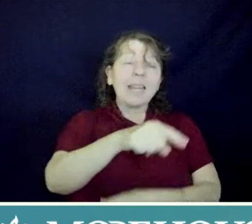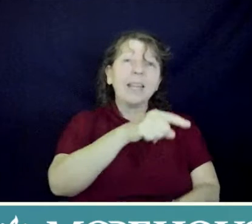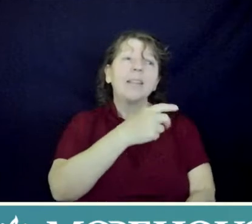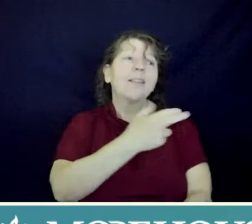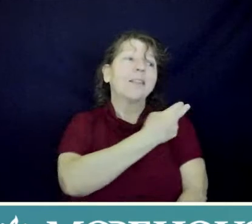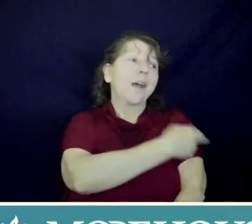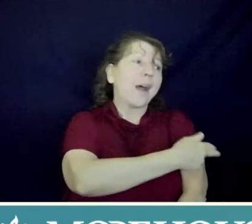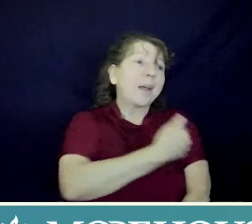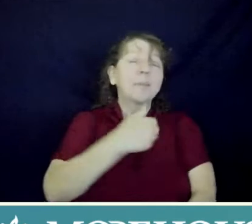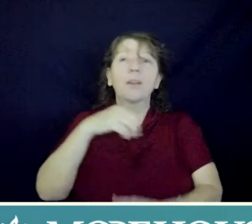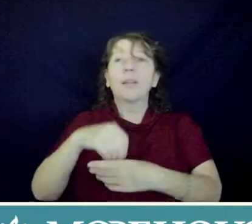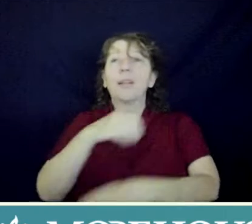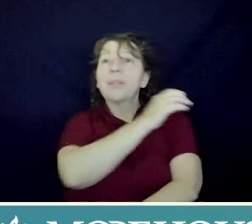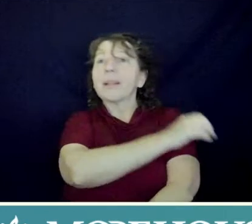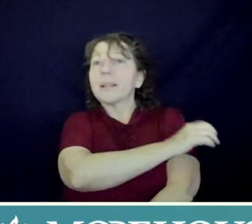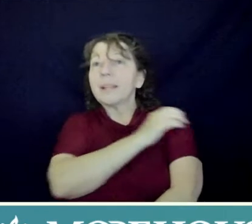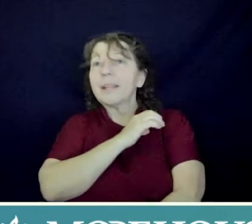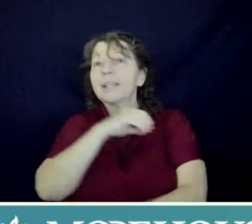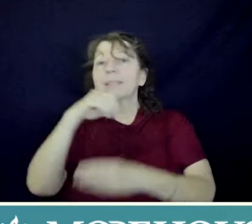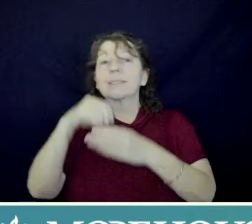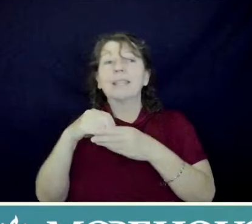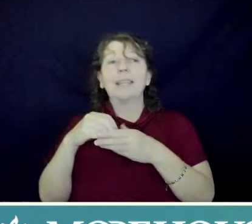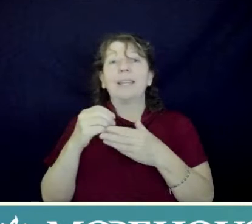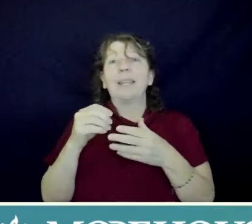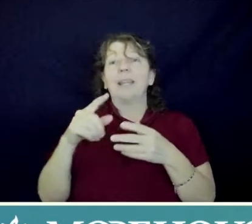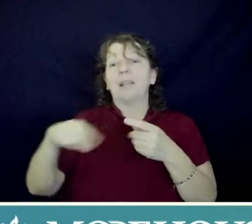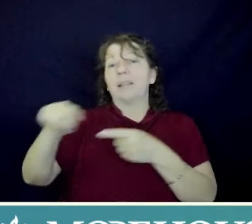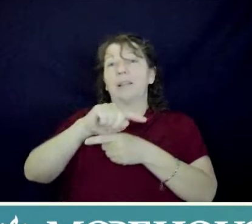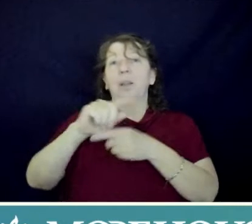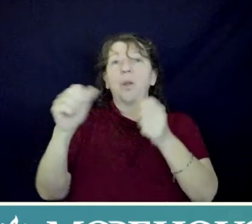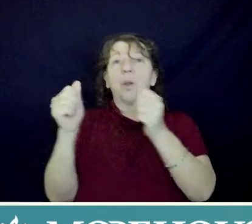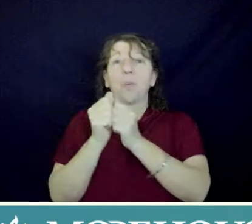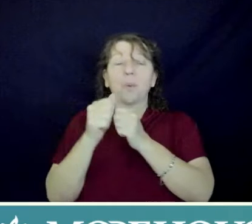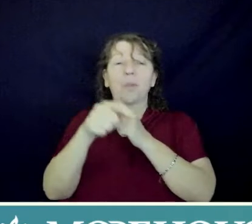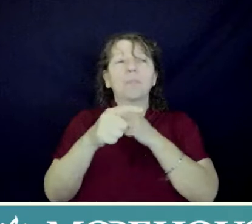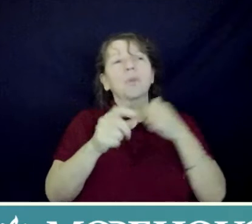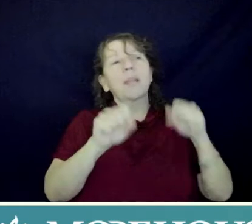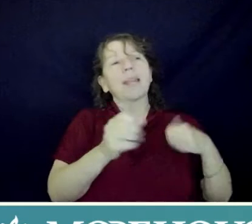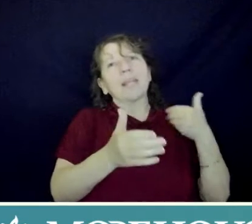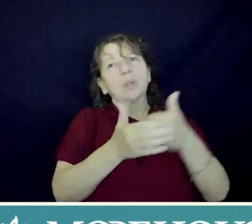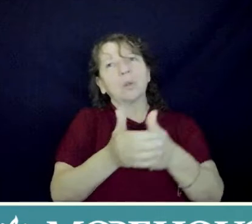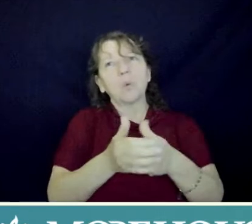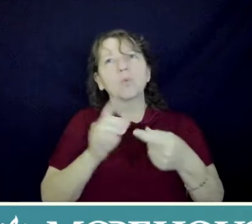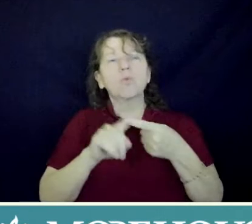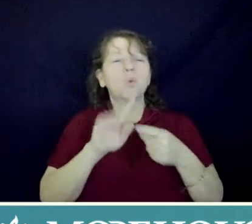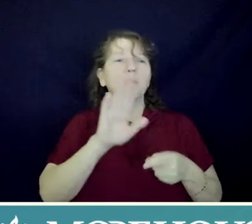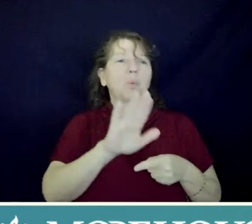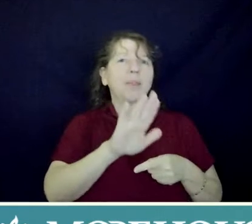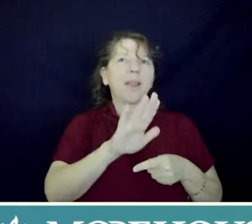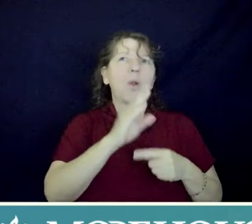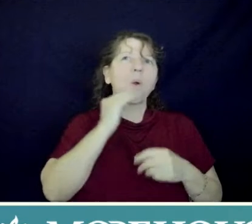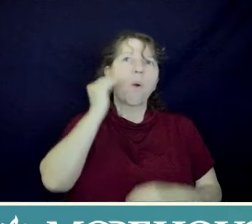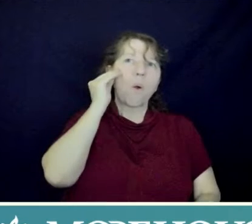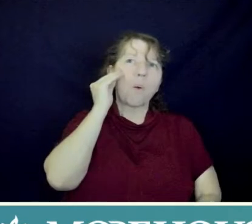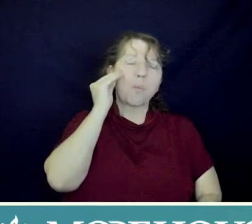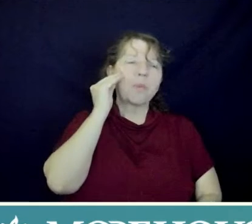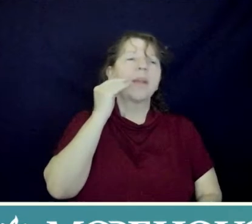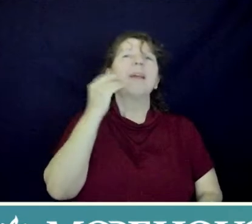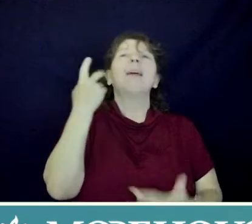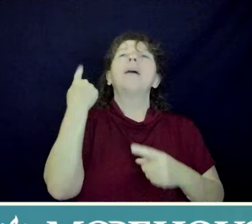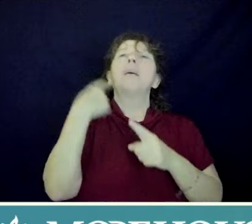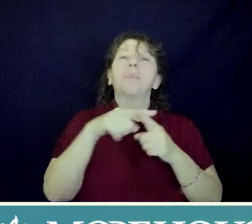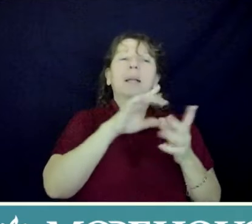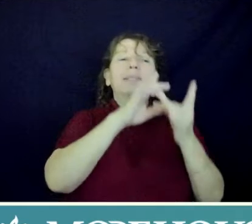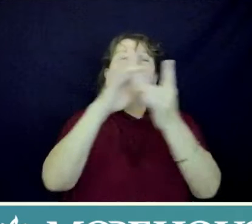communities close to the residents, clients rather, sorry, and also linked to the general hospitals where they typically go